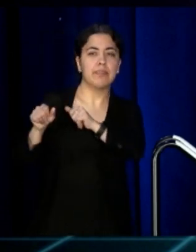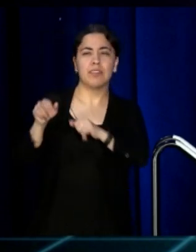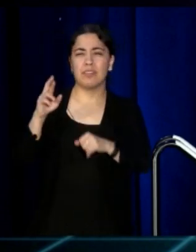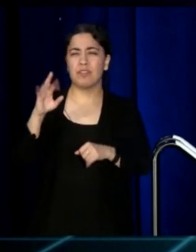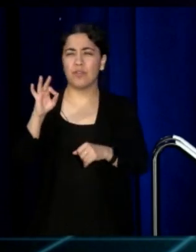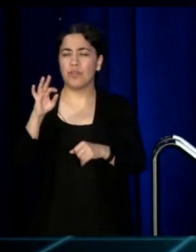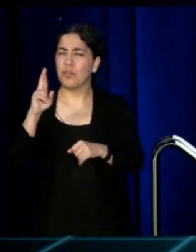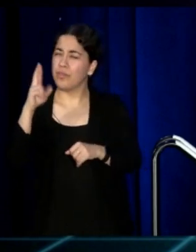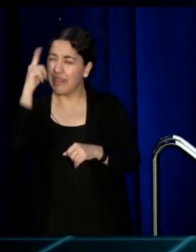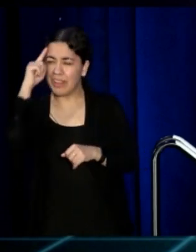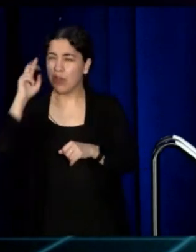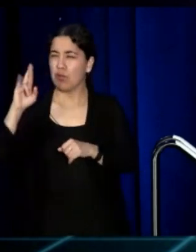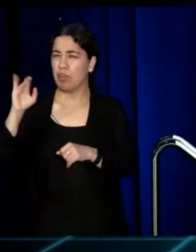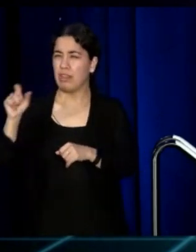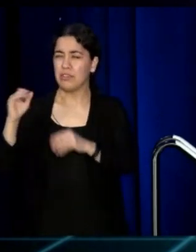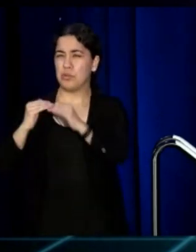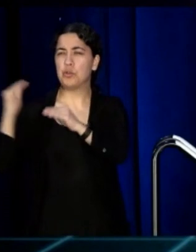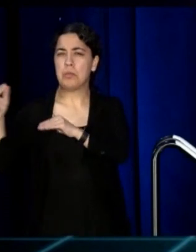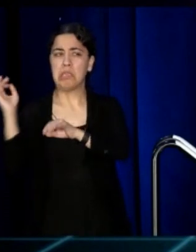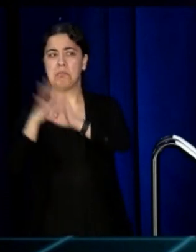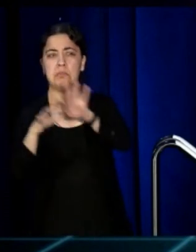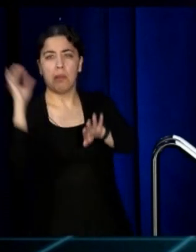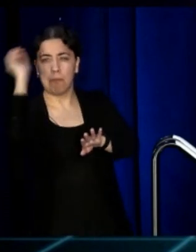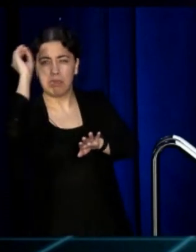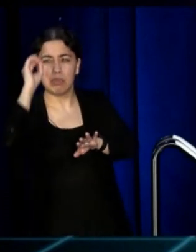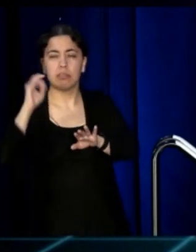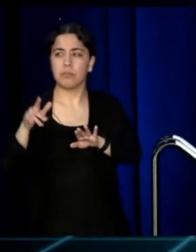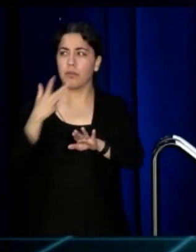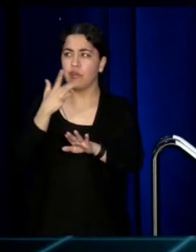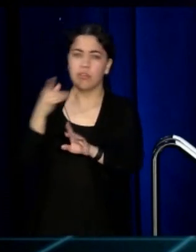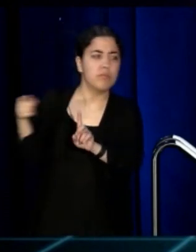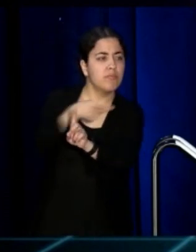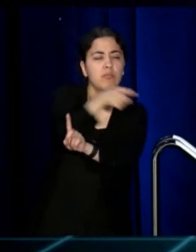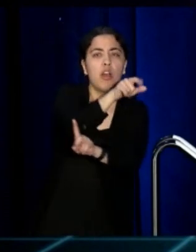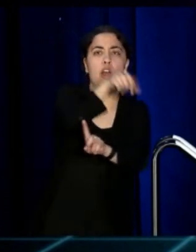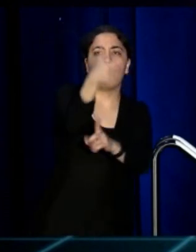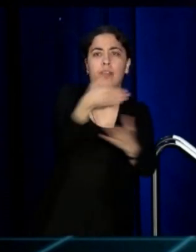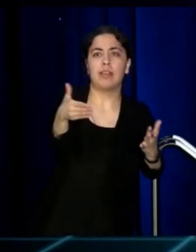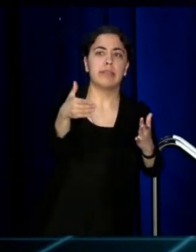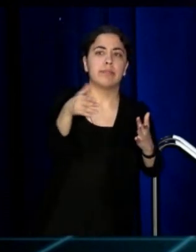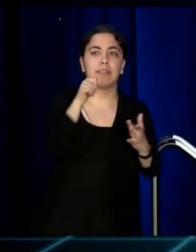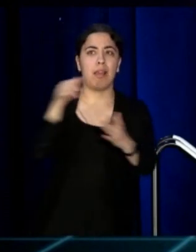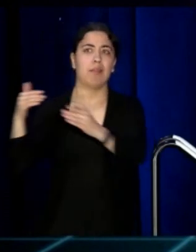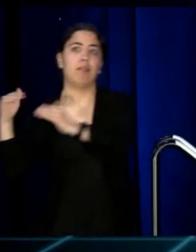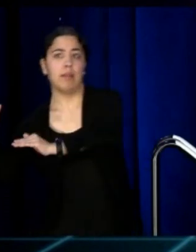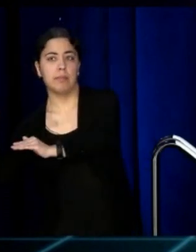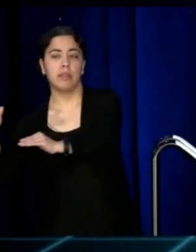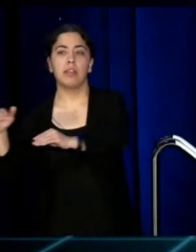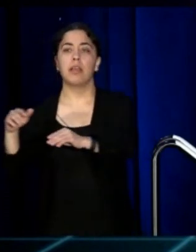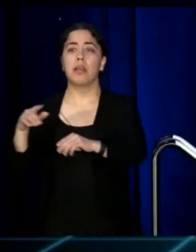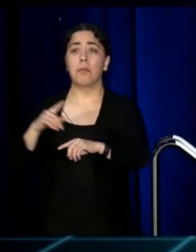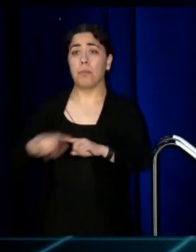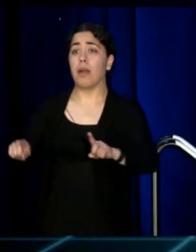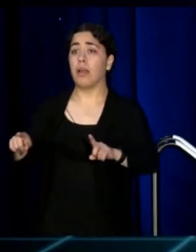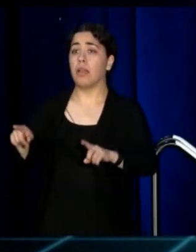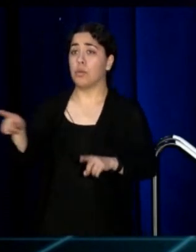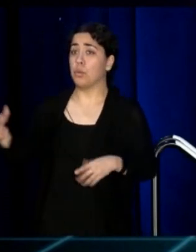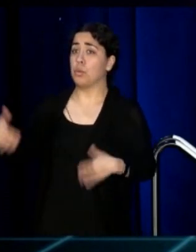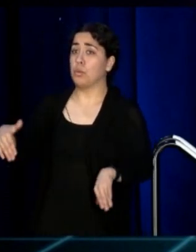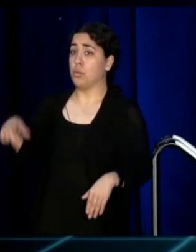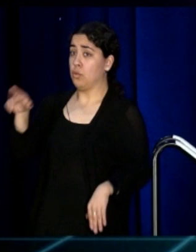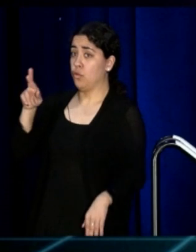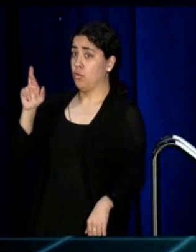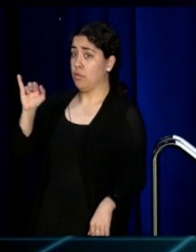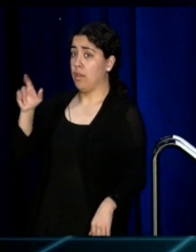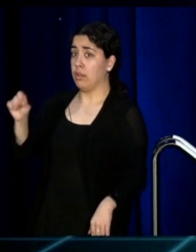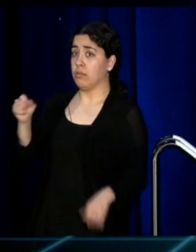Rails to find things that would let them do things that they couldn't do within those constraints. They bought you quite a lot of power.